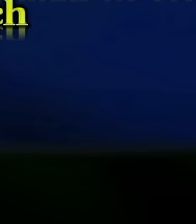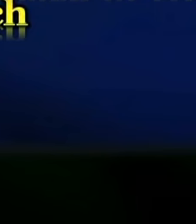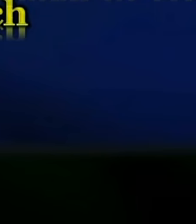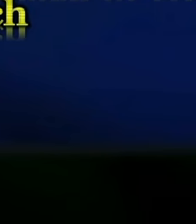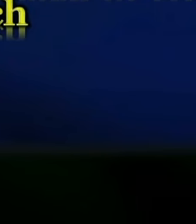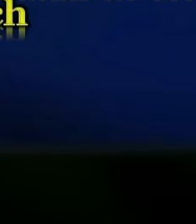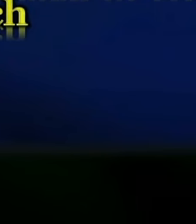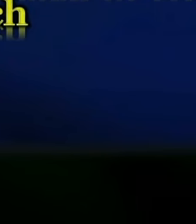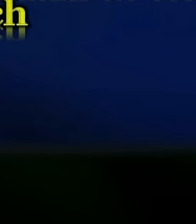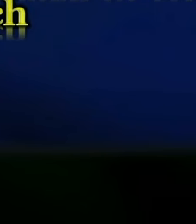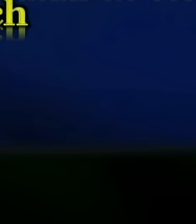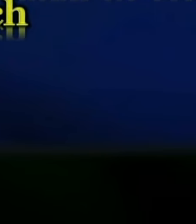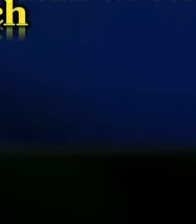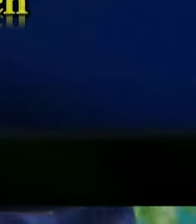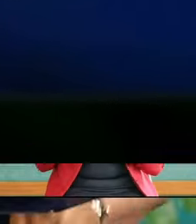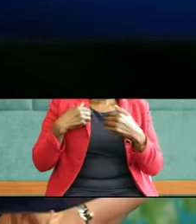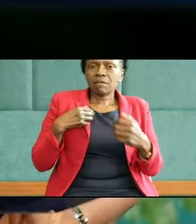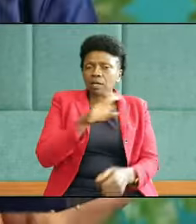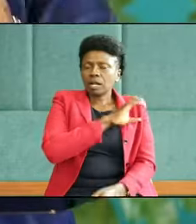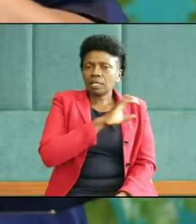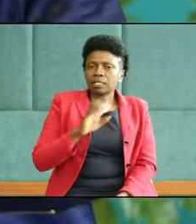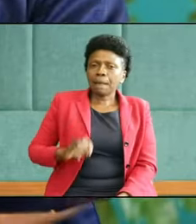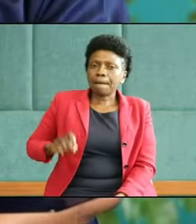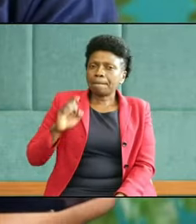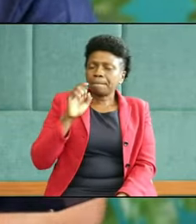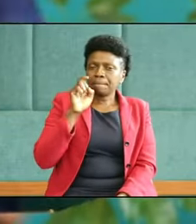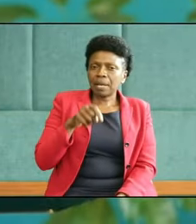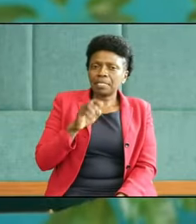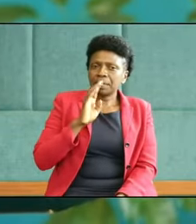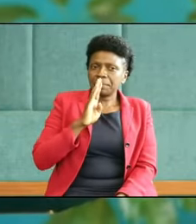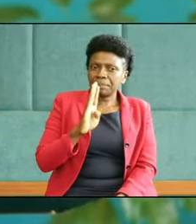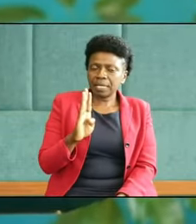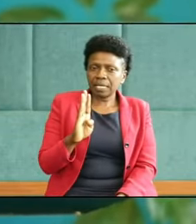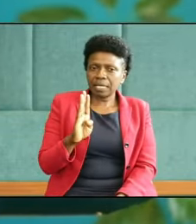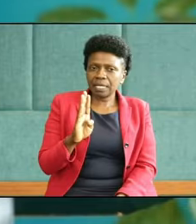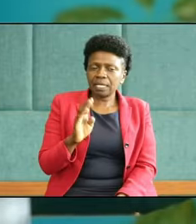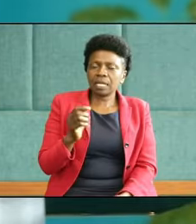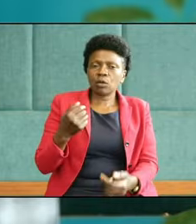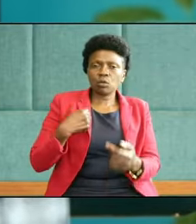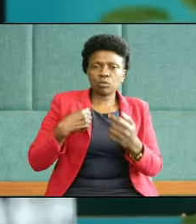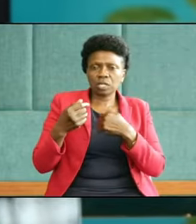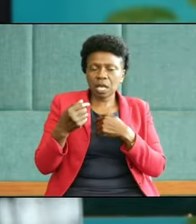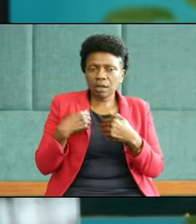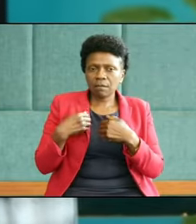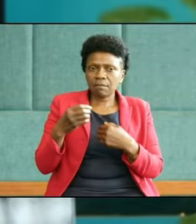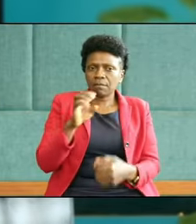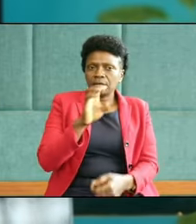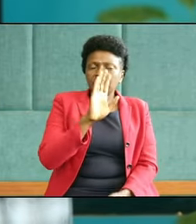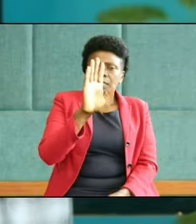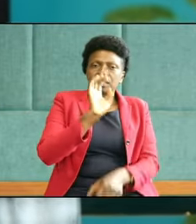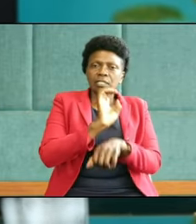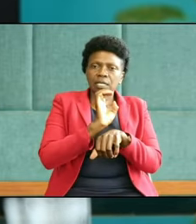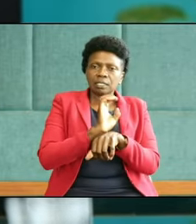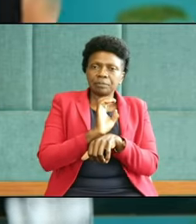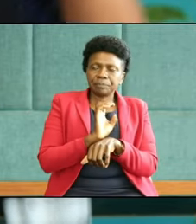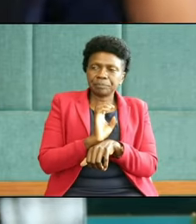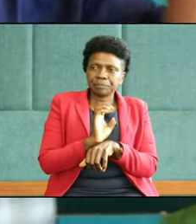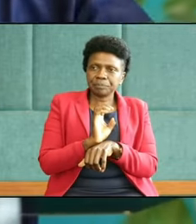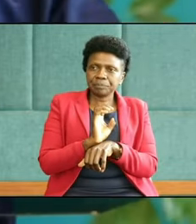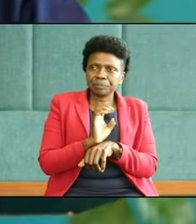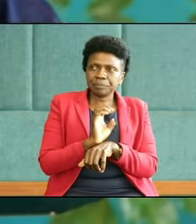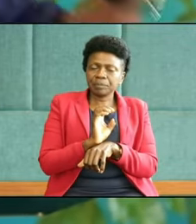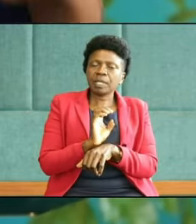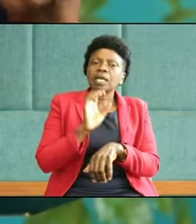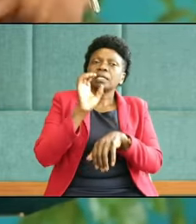the concern of Christ must be the concern of his church. Let me say it differently.